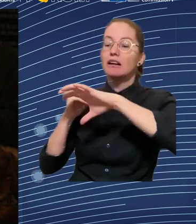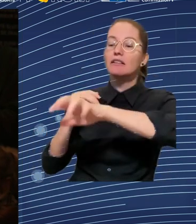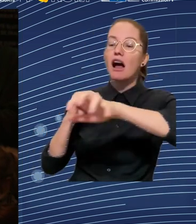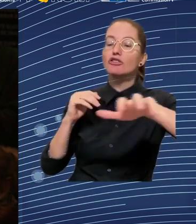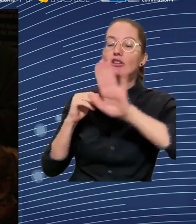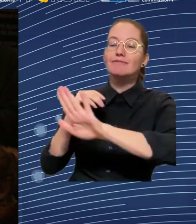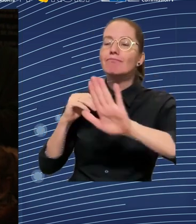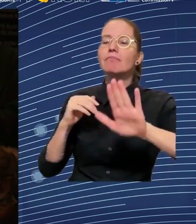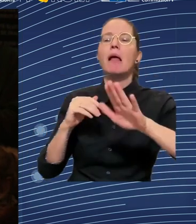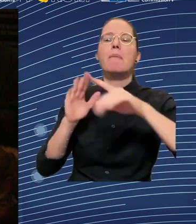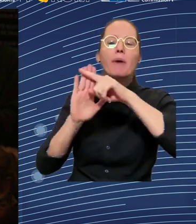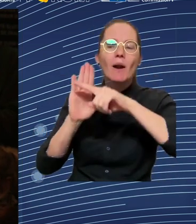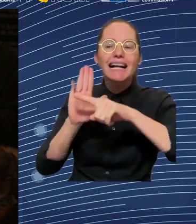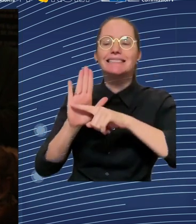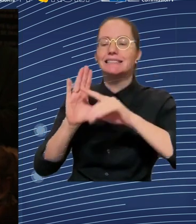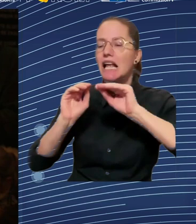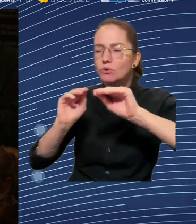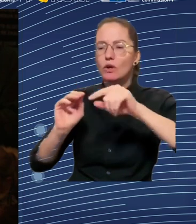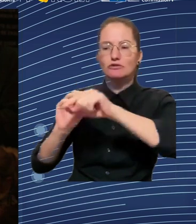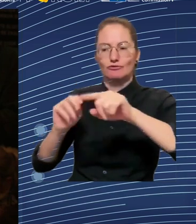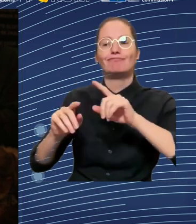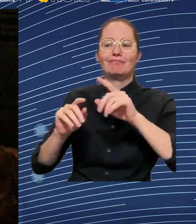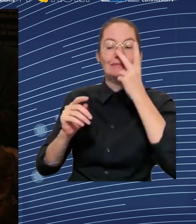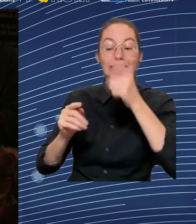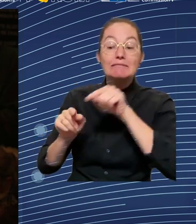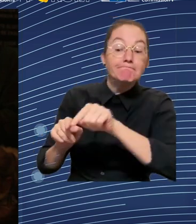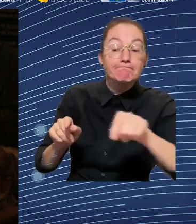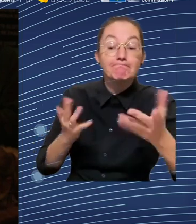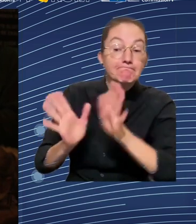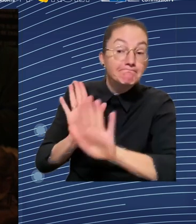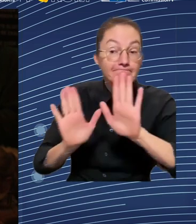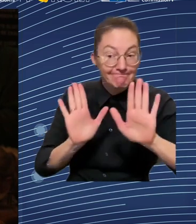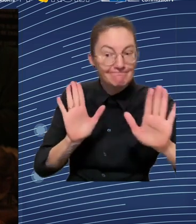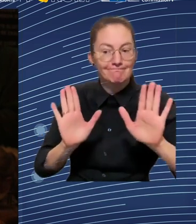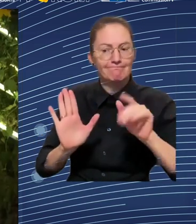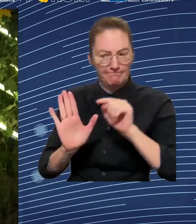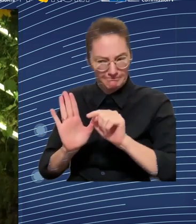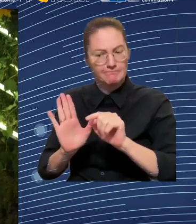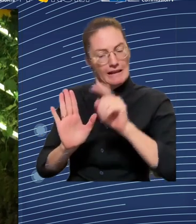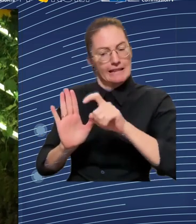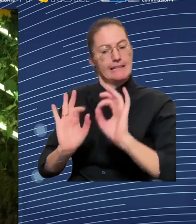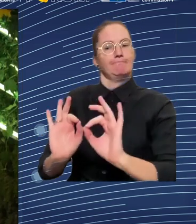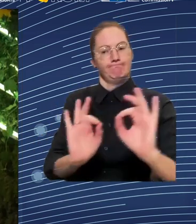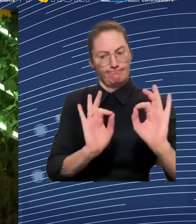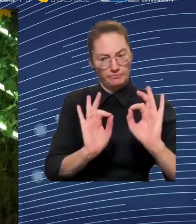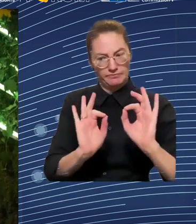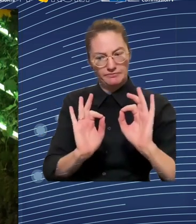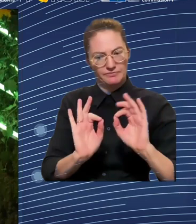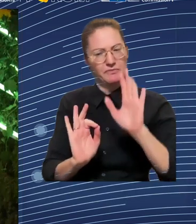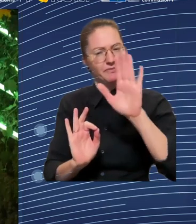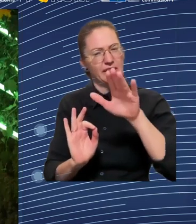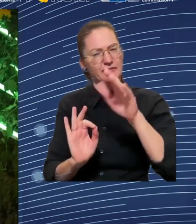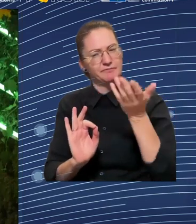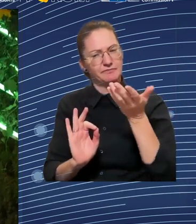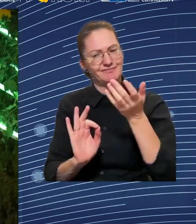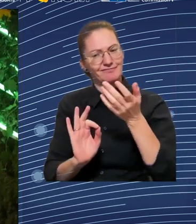concerning gender bias and gender segregation. Thank you. Thank you. Maybe